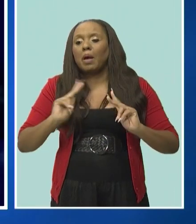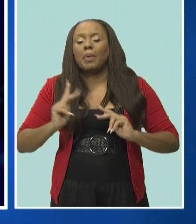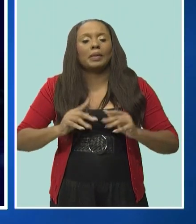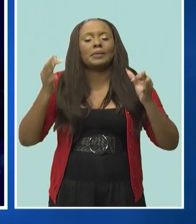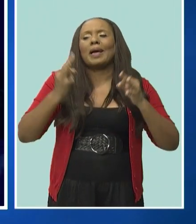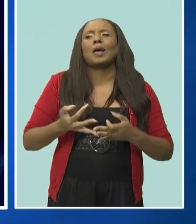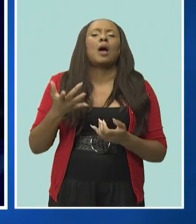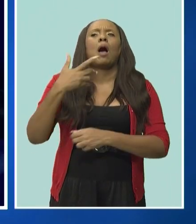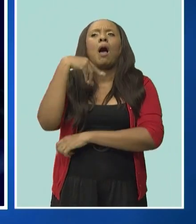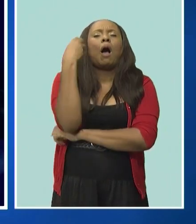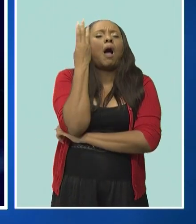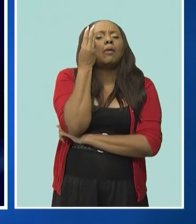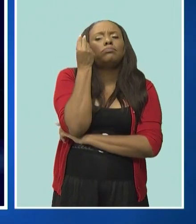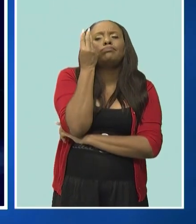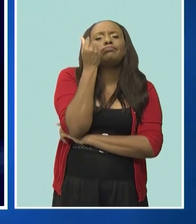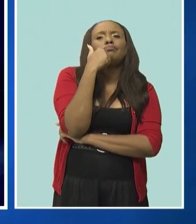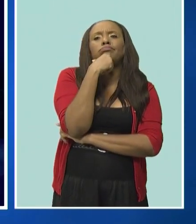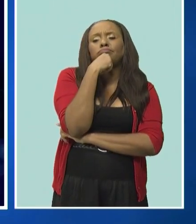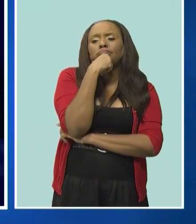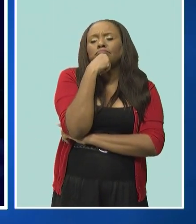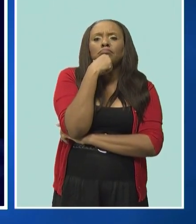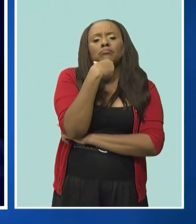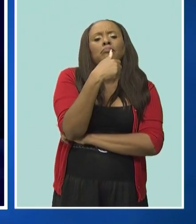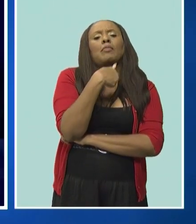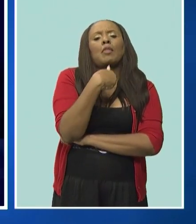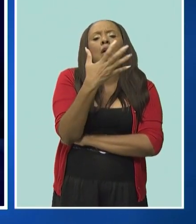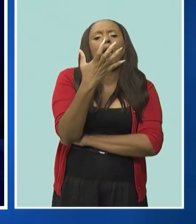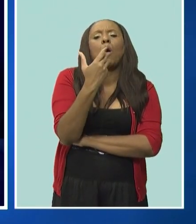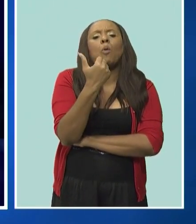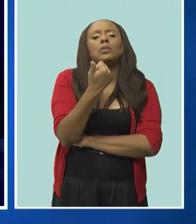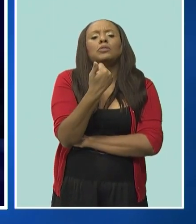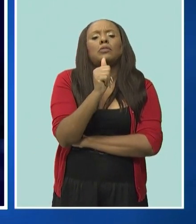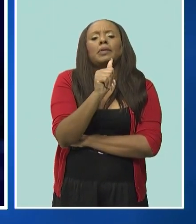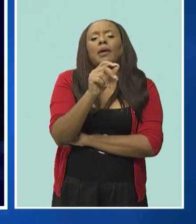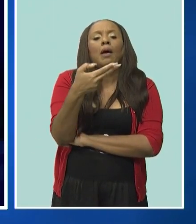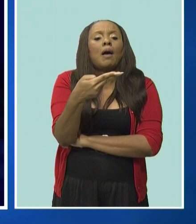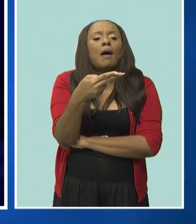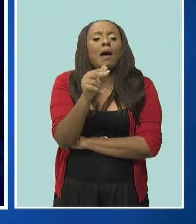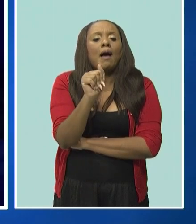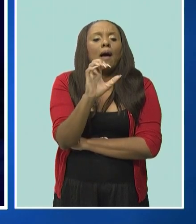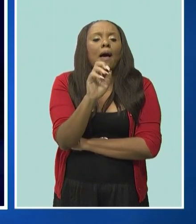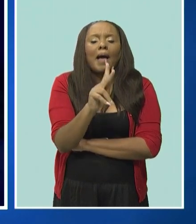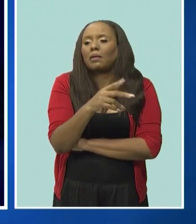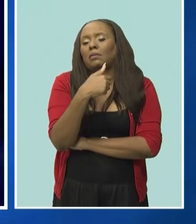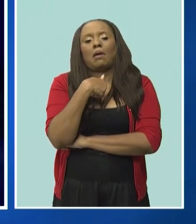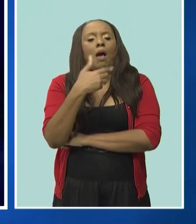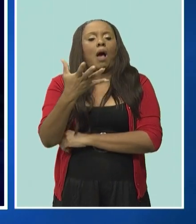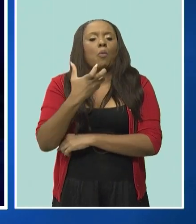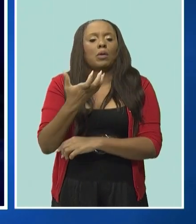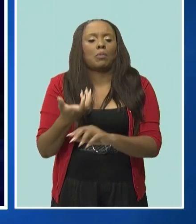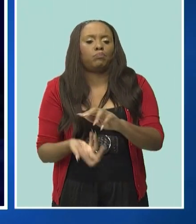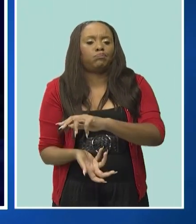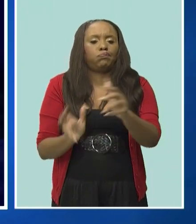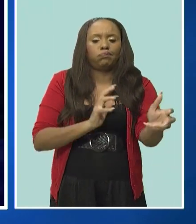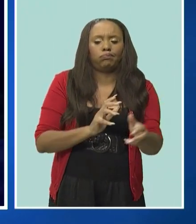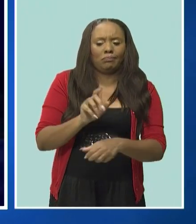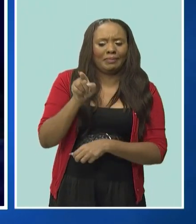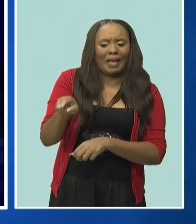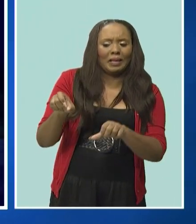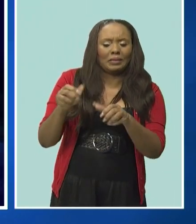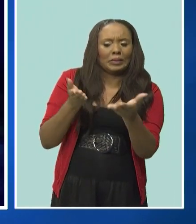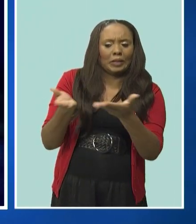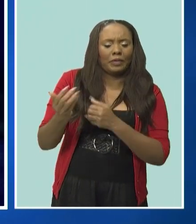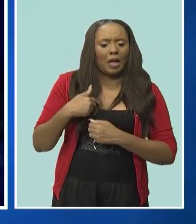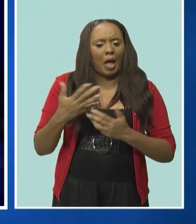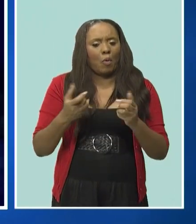either maliciously or just from a perspective of being annoying, trying to disrupt a service, disrupt an